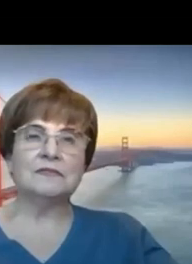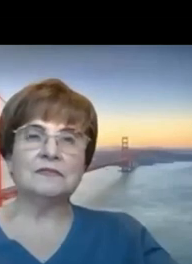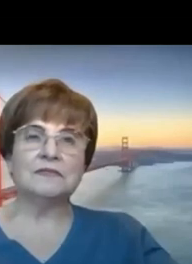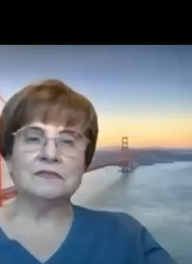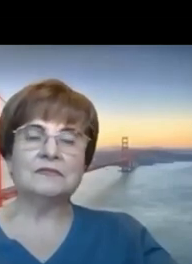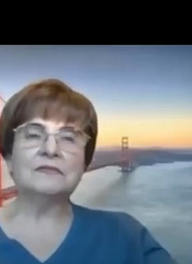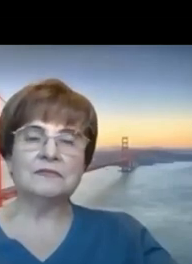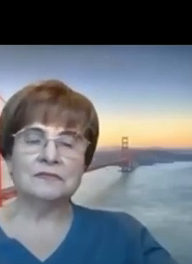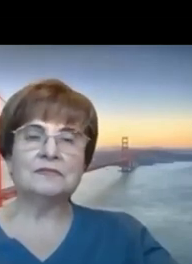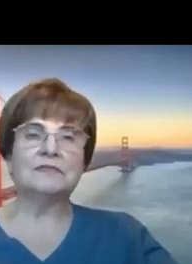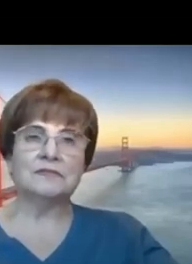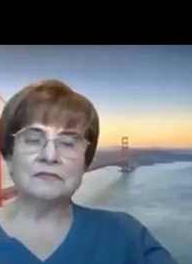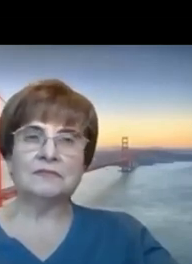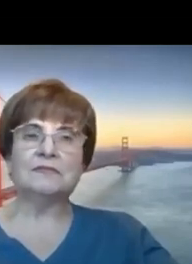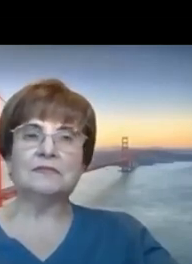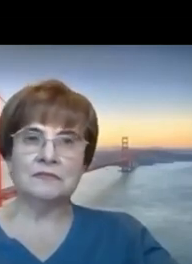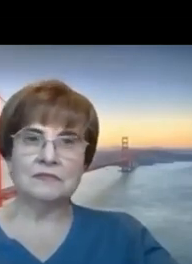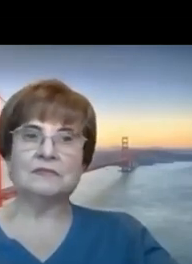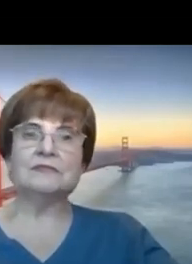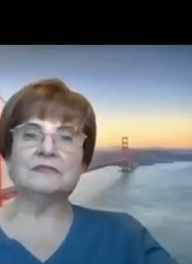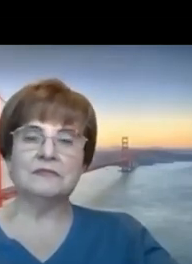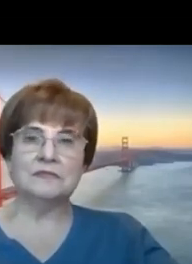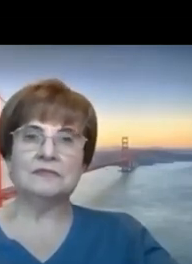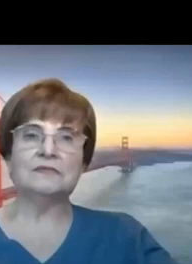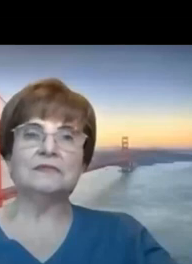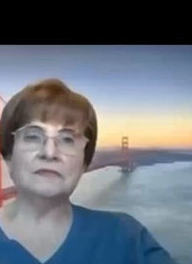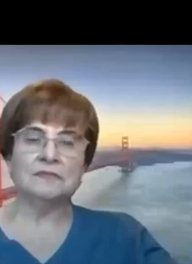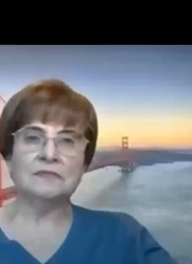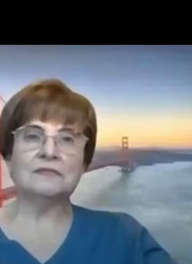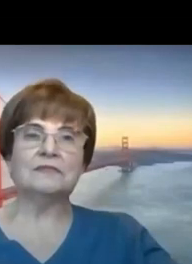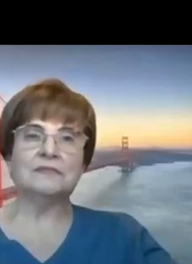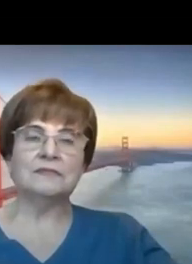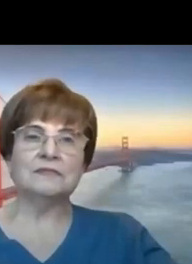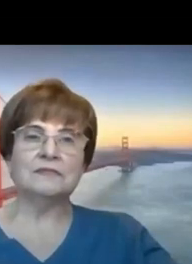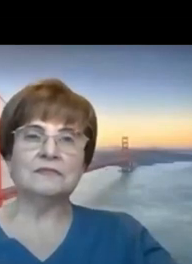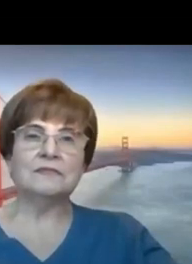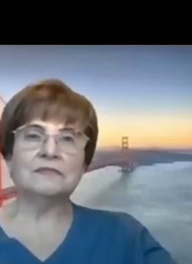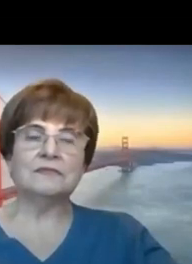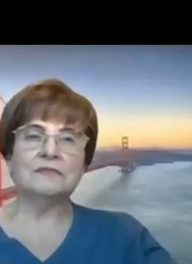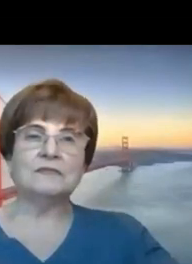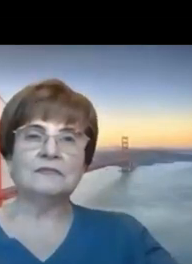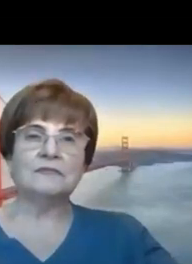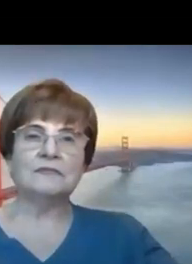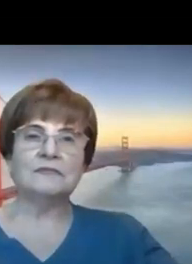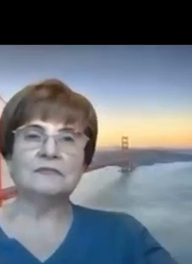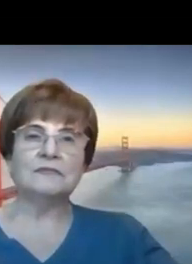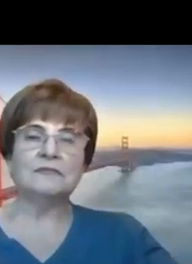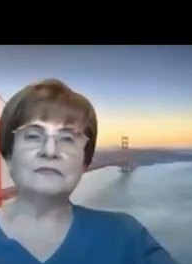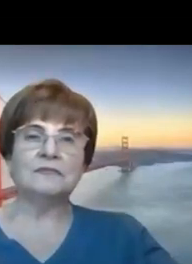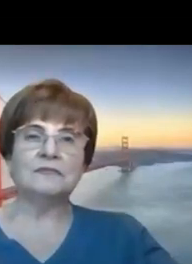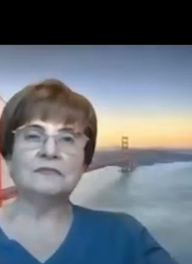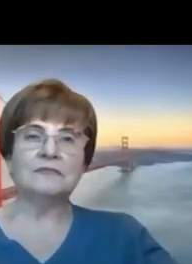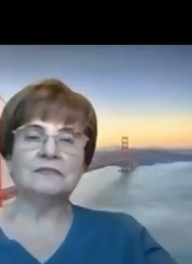get organized, is go in and help them for a day. And, mm-hmm. you know, as a member of this community, Alan and I see that a